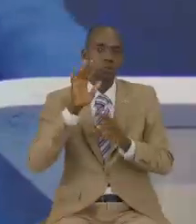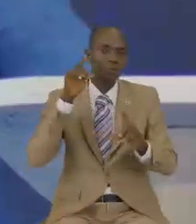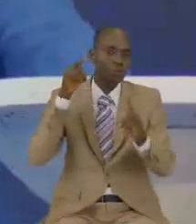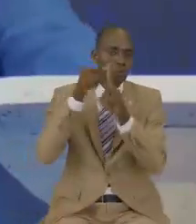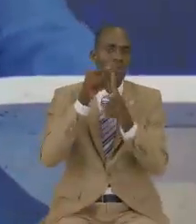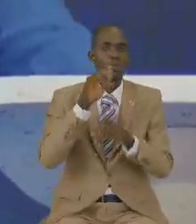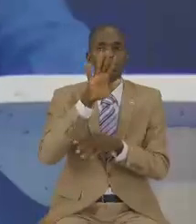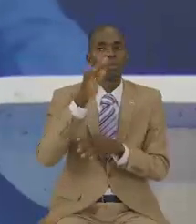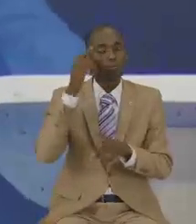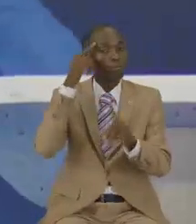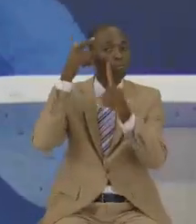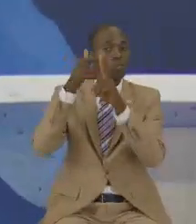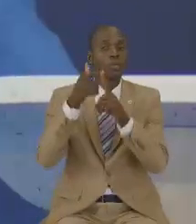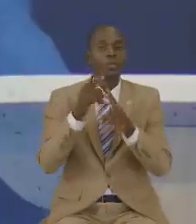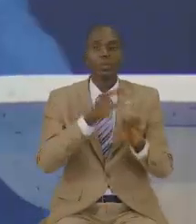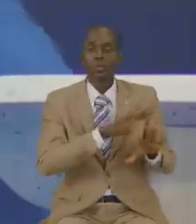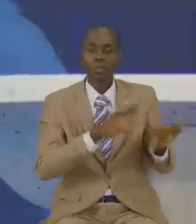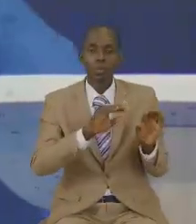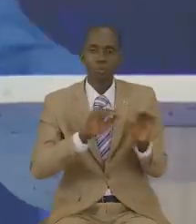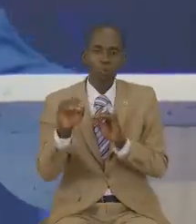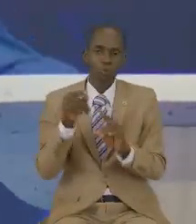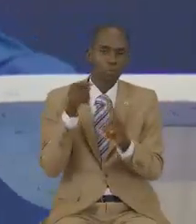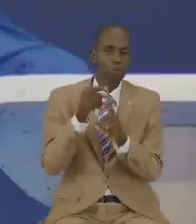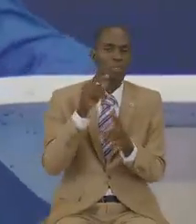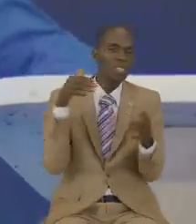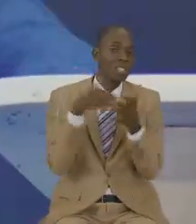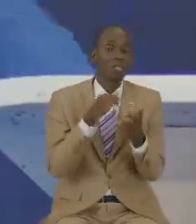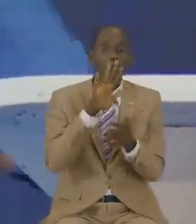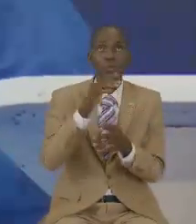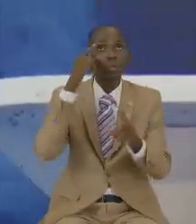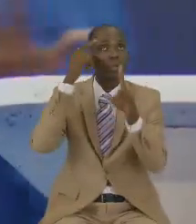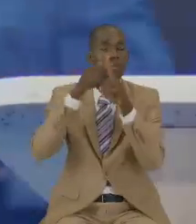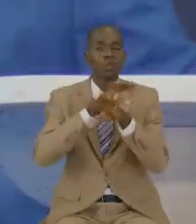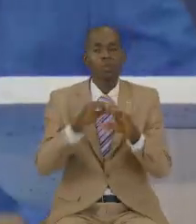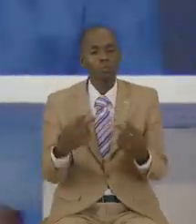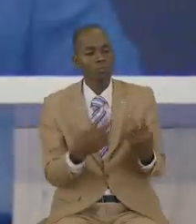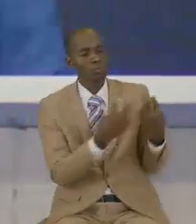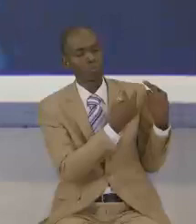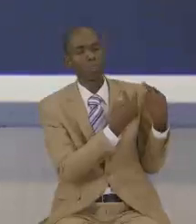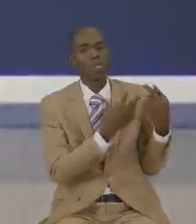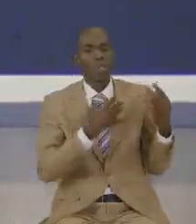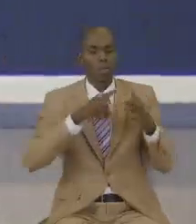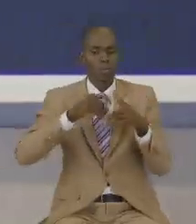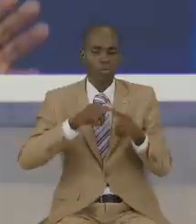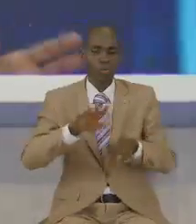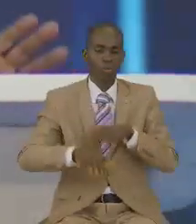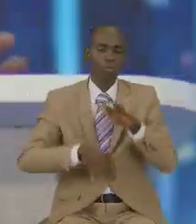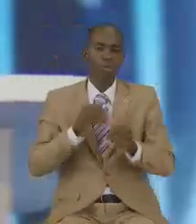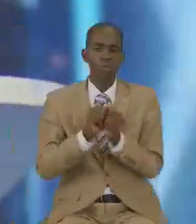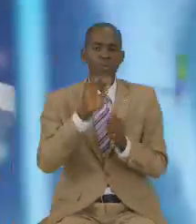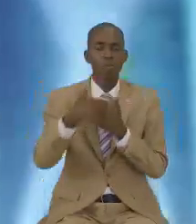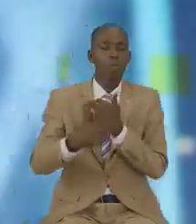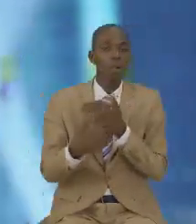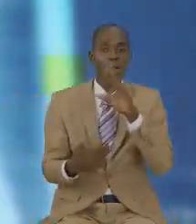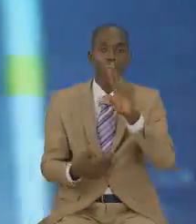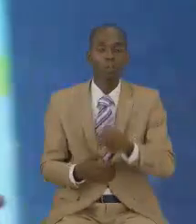don't move against your goal. You don't look back and then walk backwards. But you have